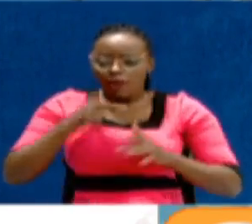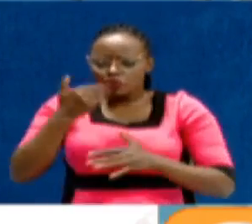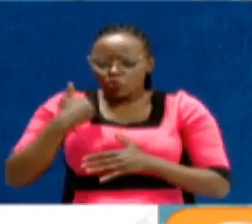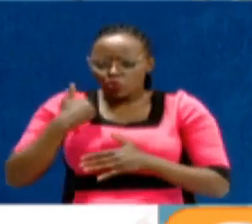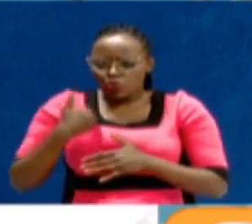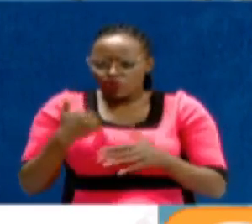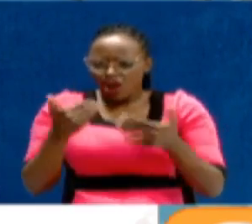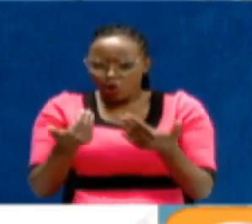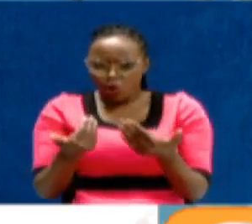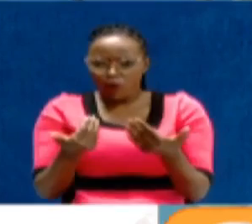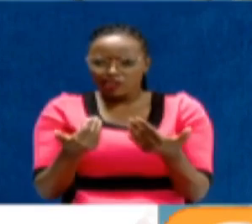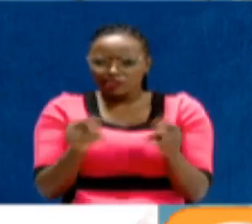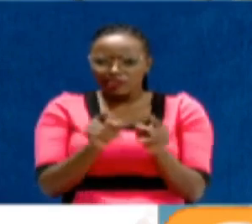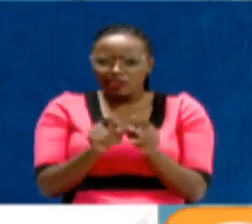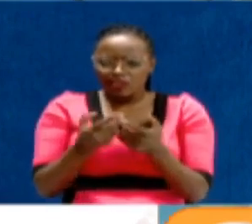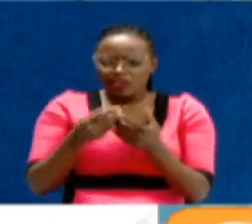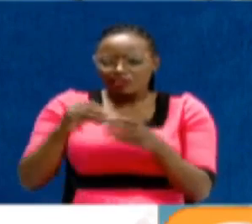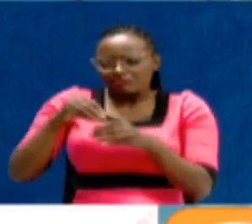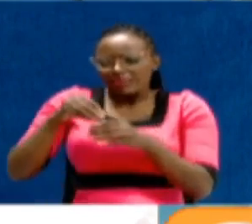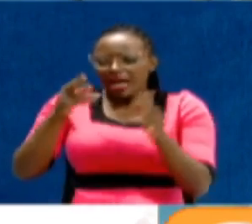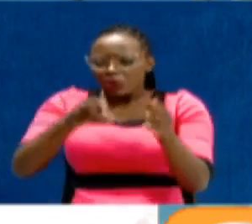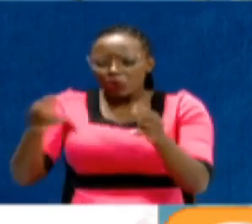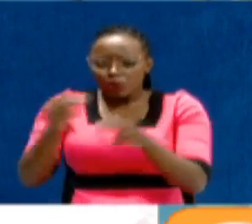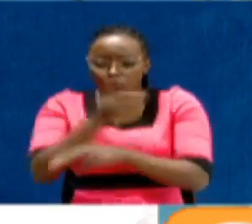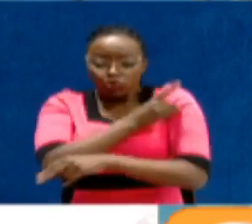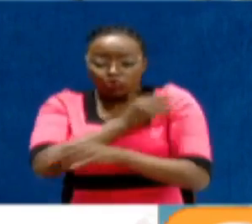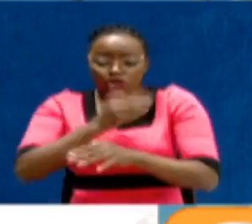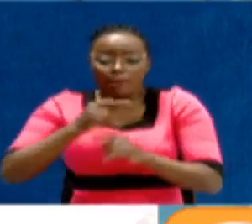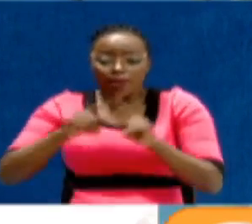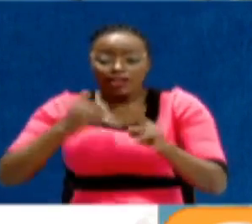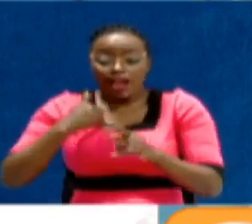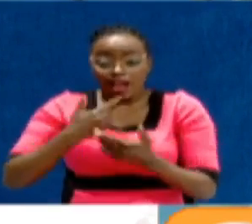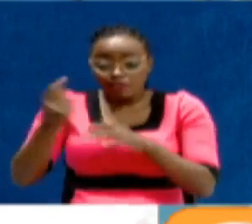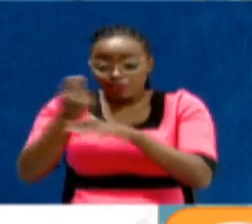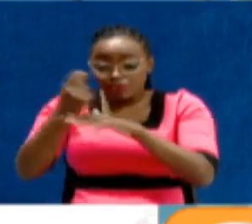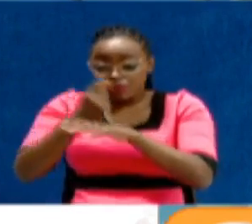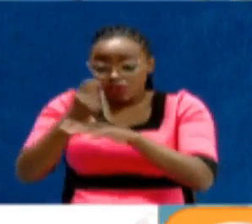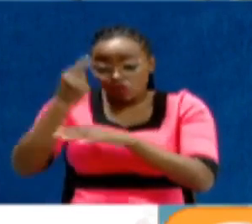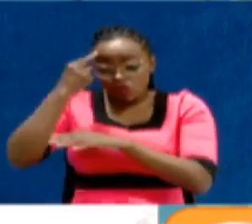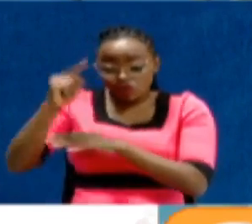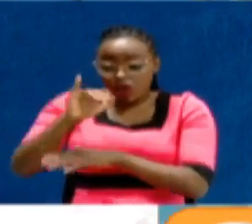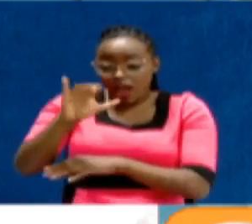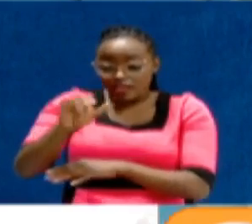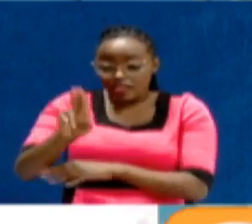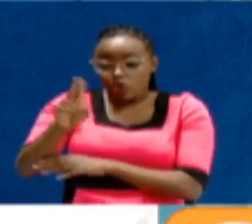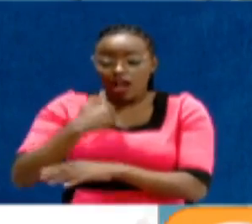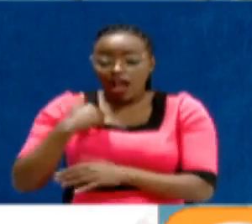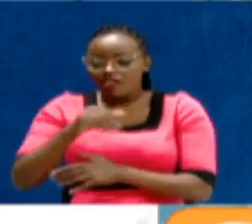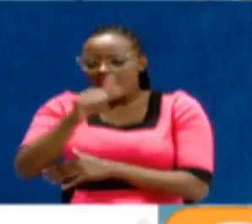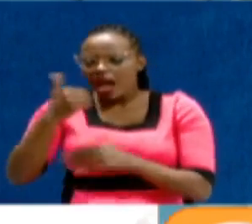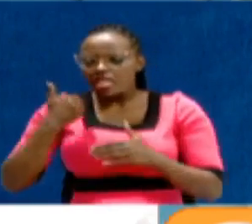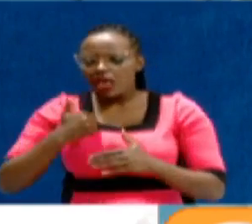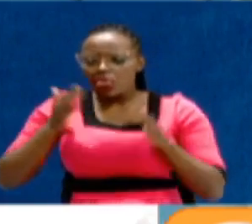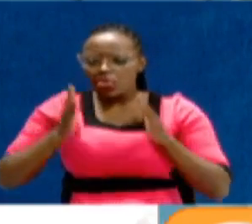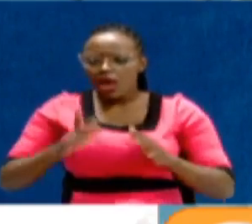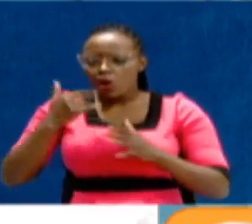anesthesiologist or they can be internal medicine physicians, but who have further training in critical care medicine. And even nowadays, we have surgeons